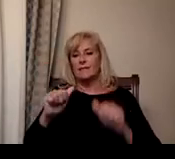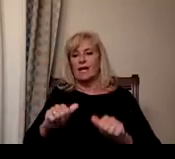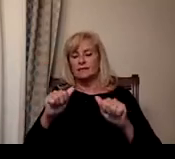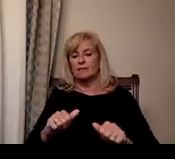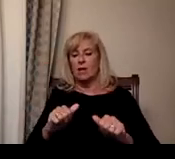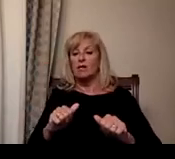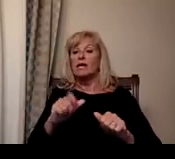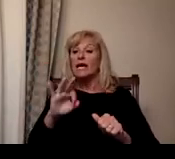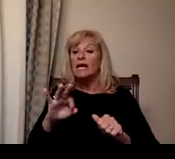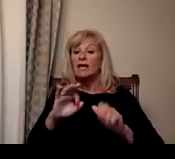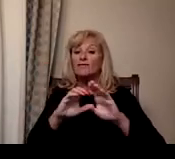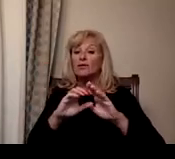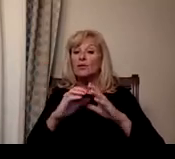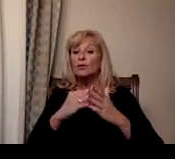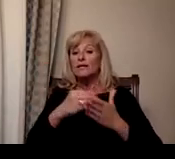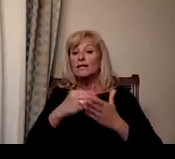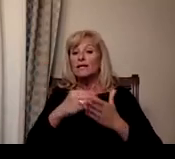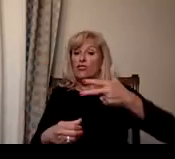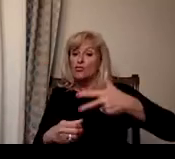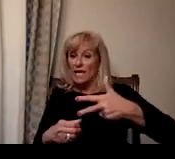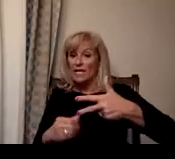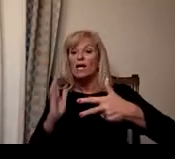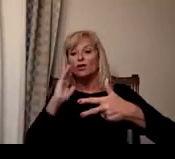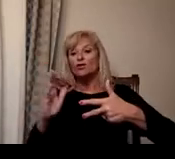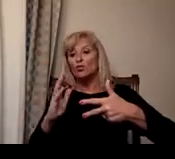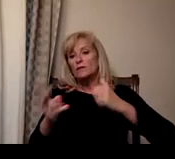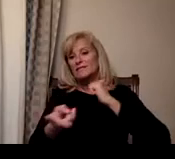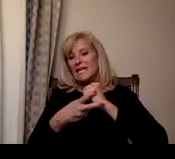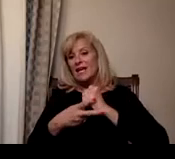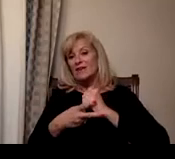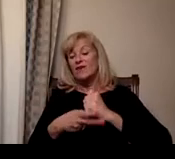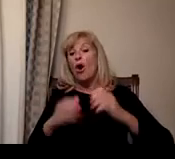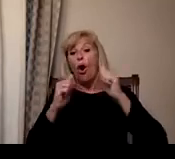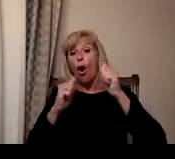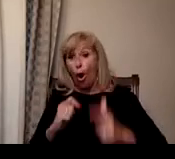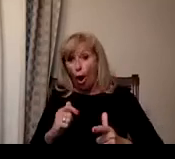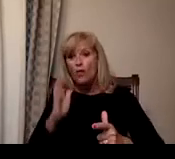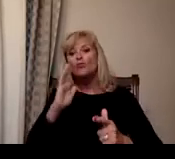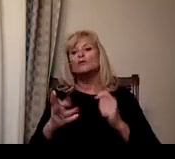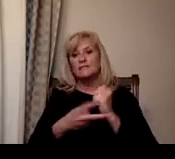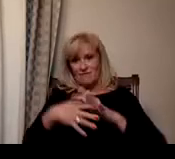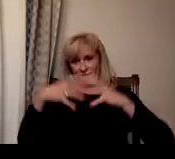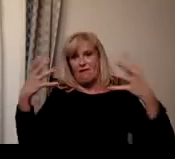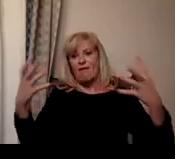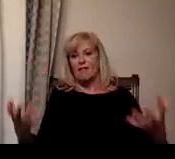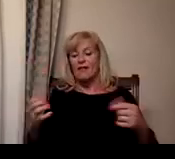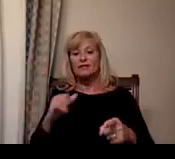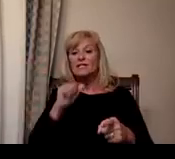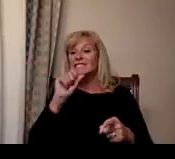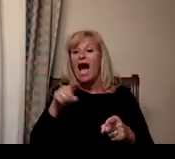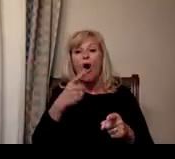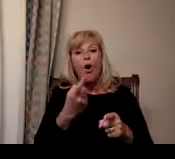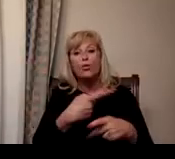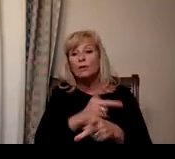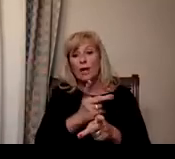any 3 of these. I'm personally going to be trying all of these. These aren't our only products. So we have the